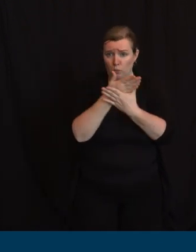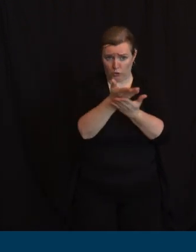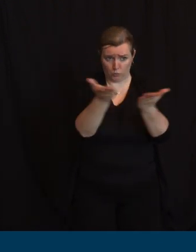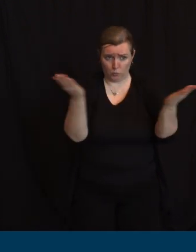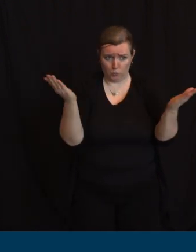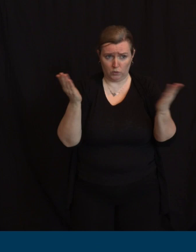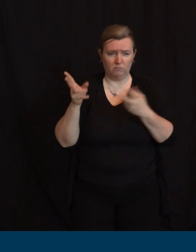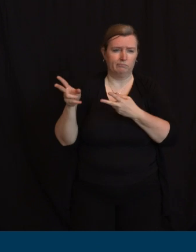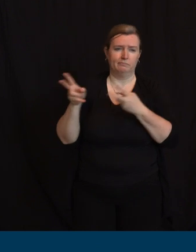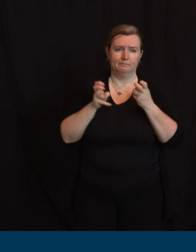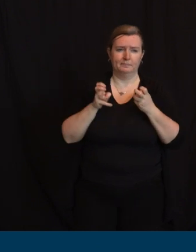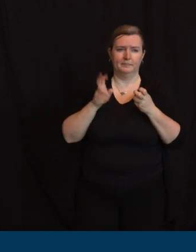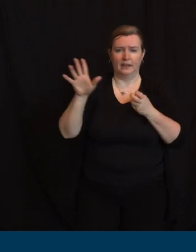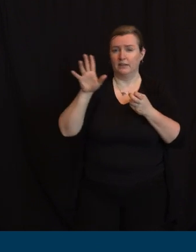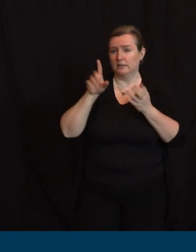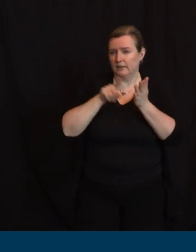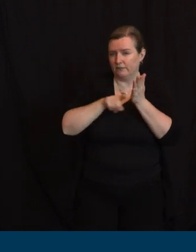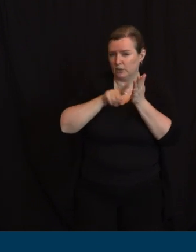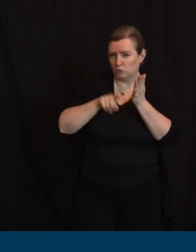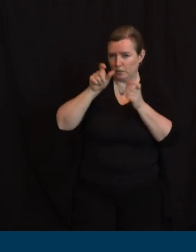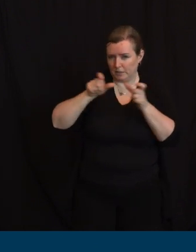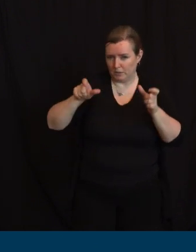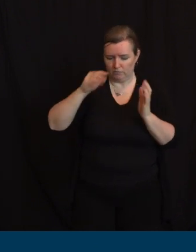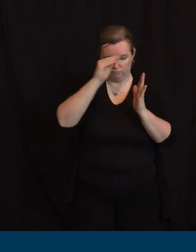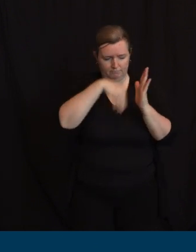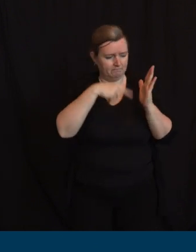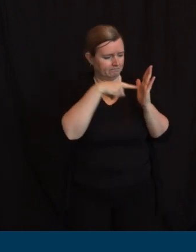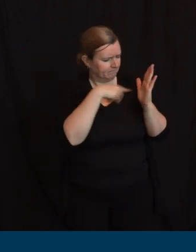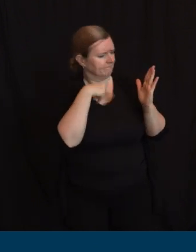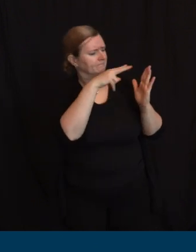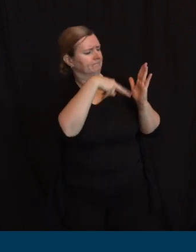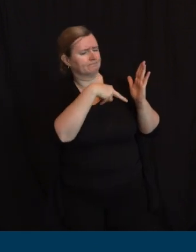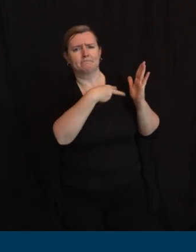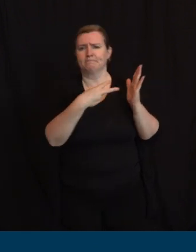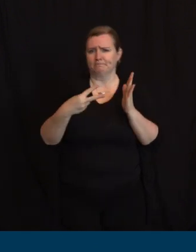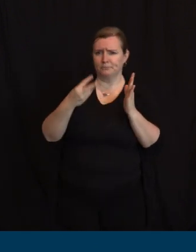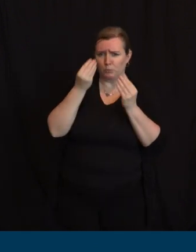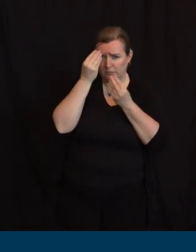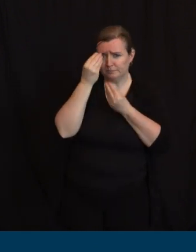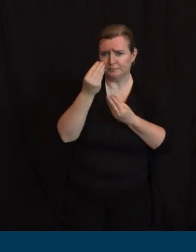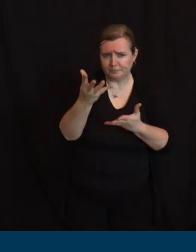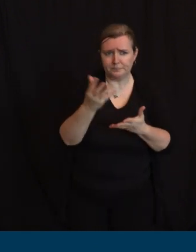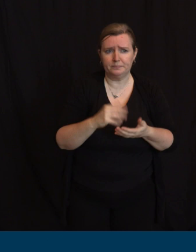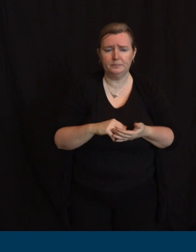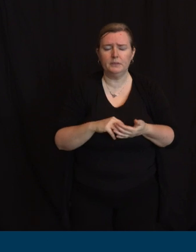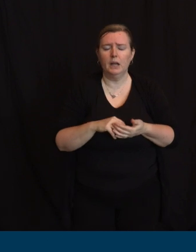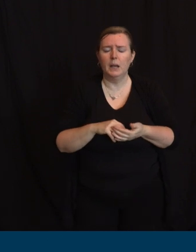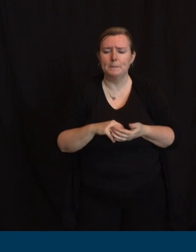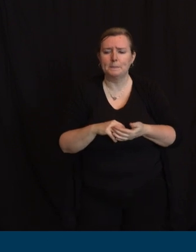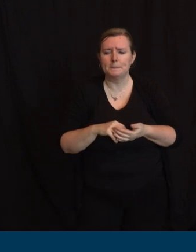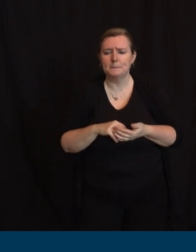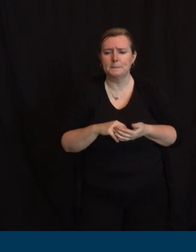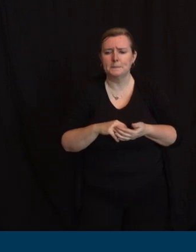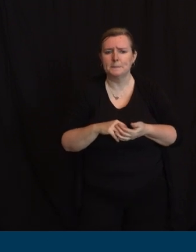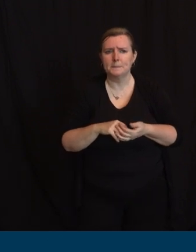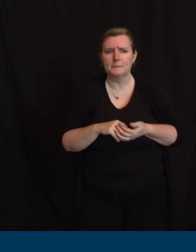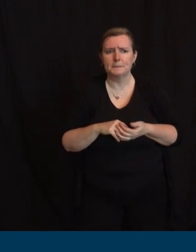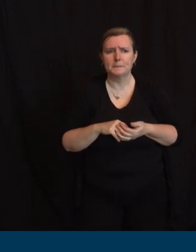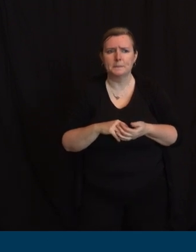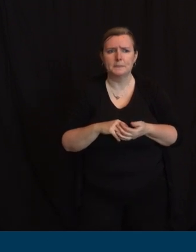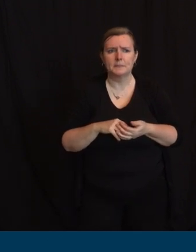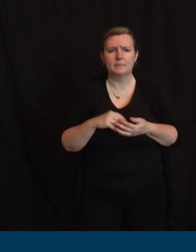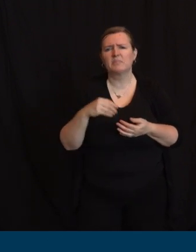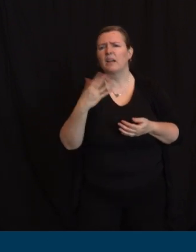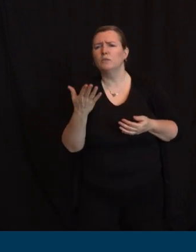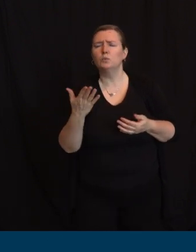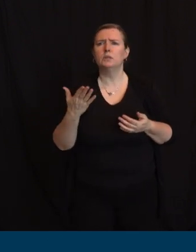that was done at Andover, and it gives you an indication of how